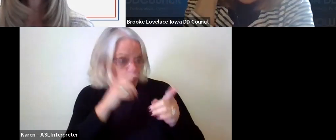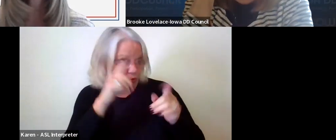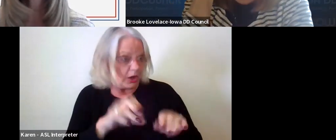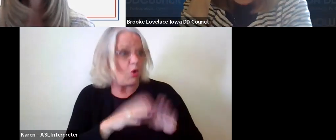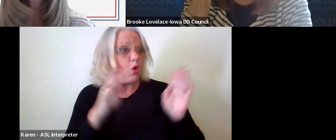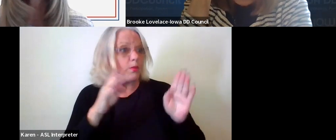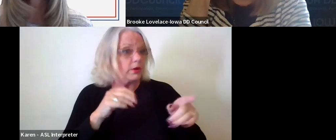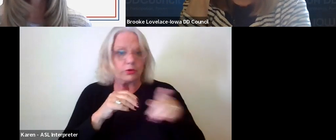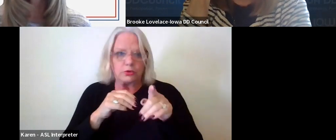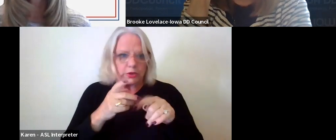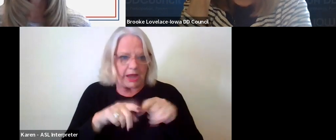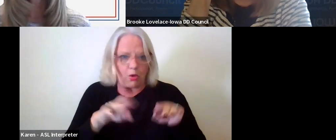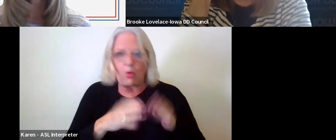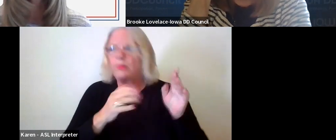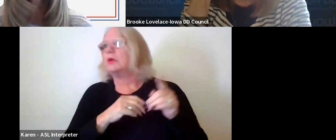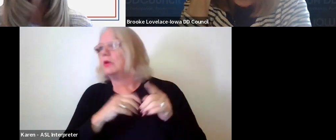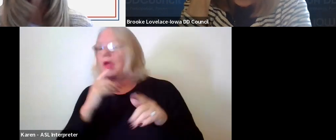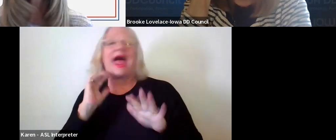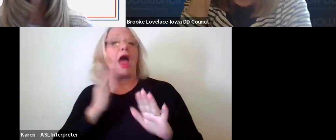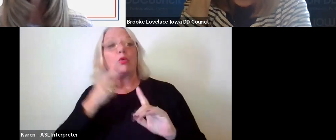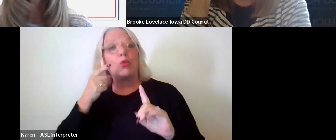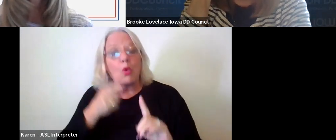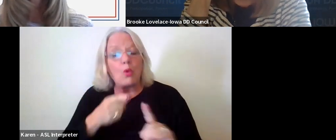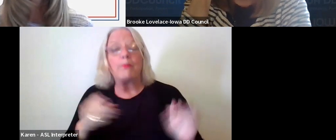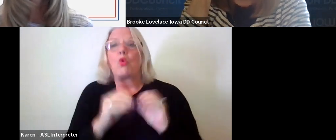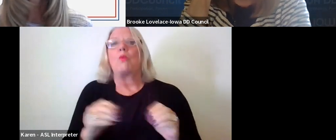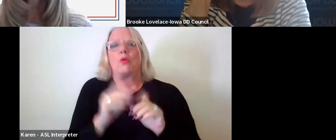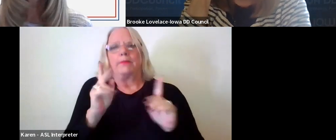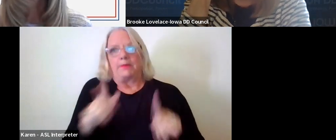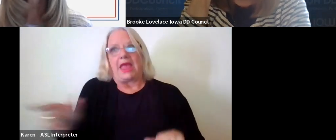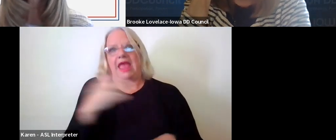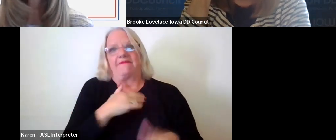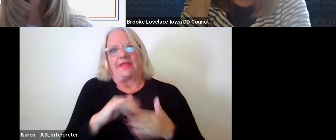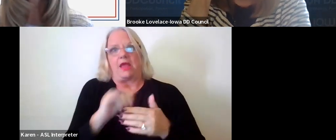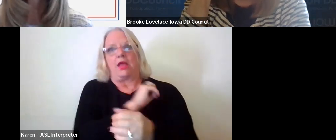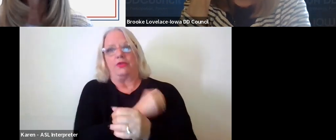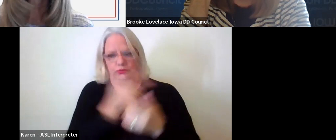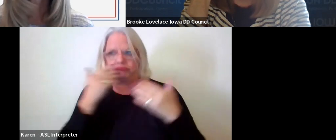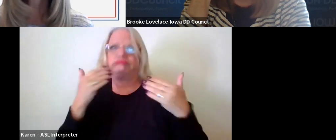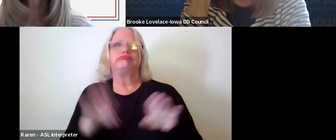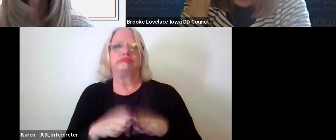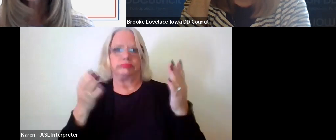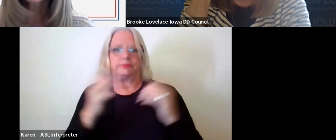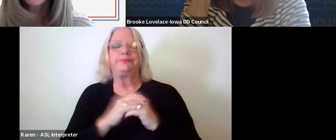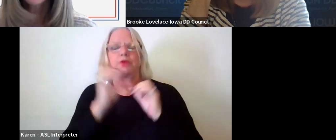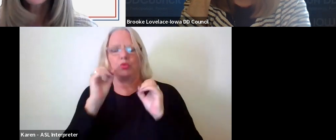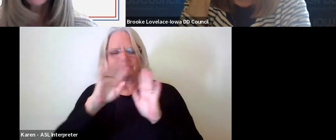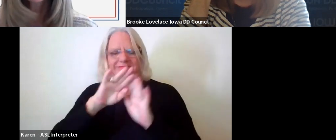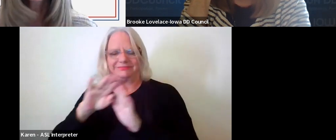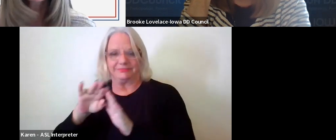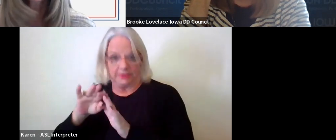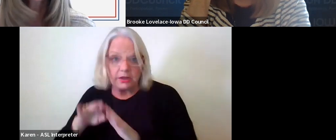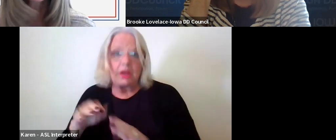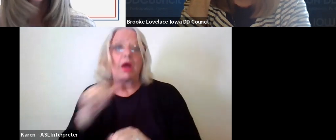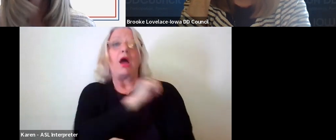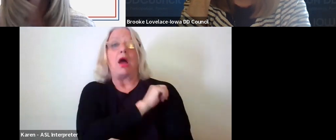open that door for more accounts to get opened. So an authorized individual, just so you know, does have to certify under the penalty